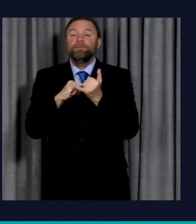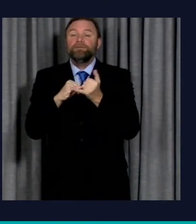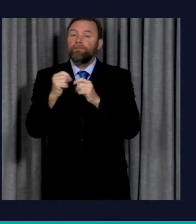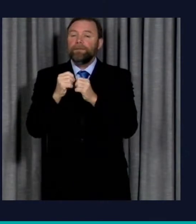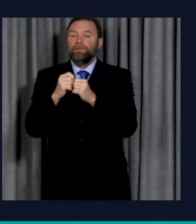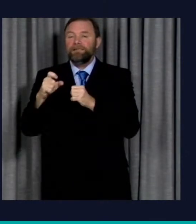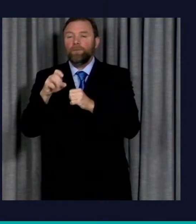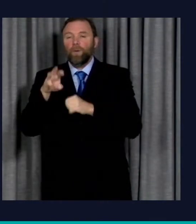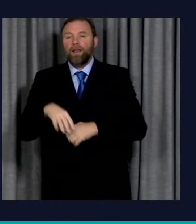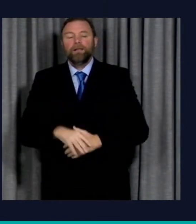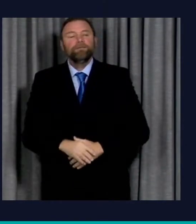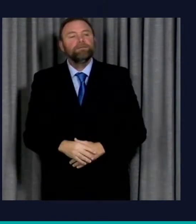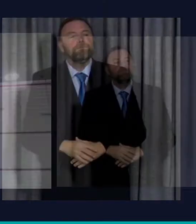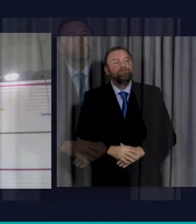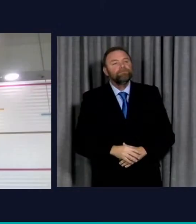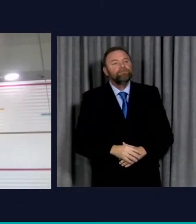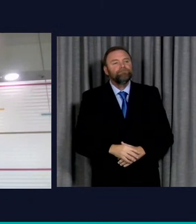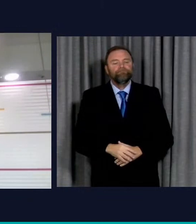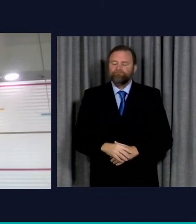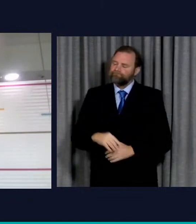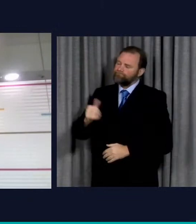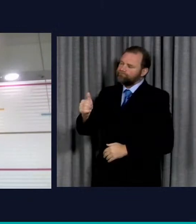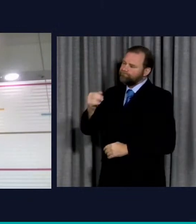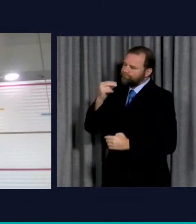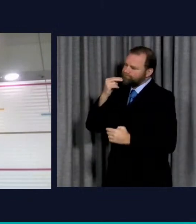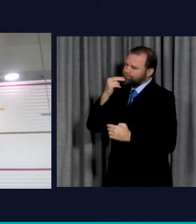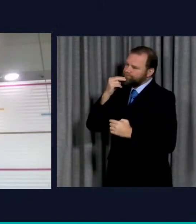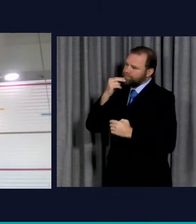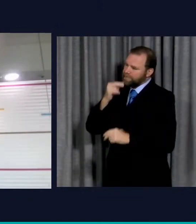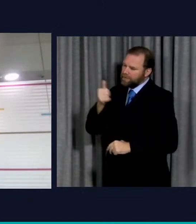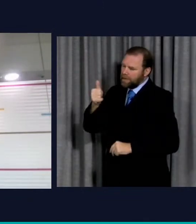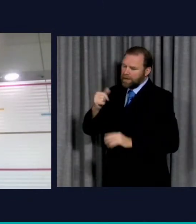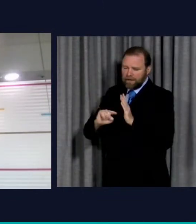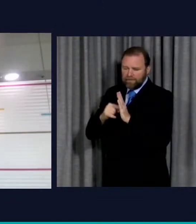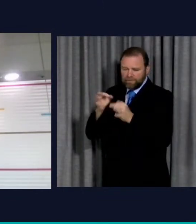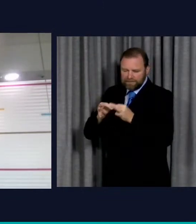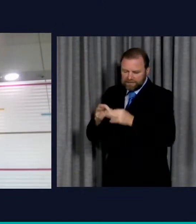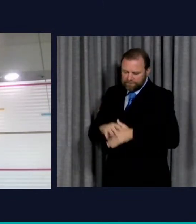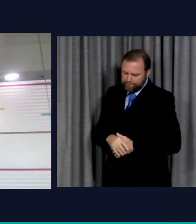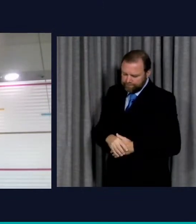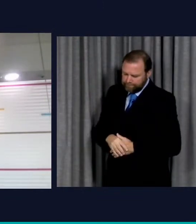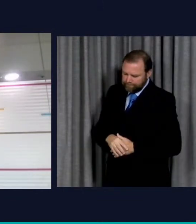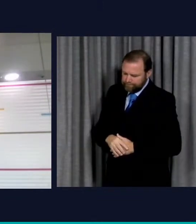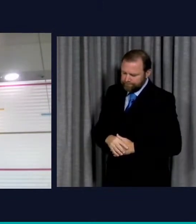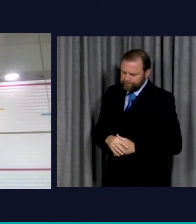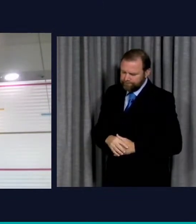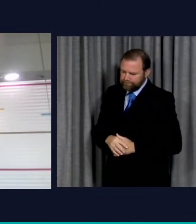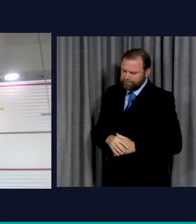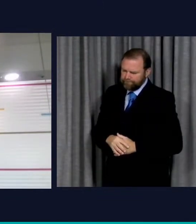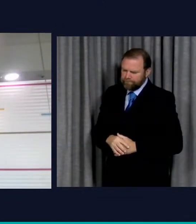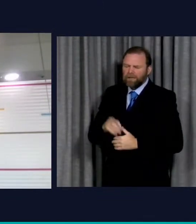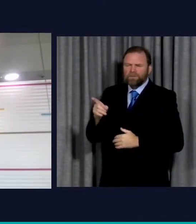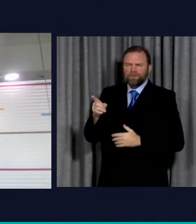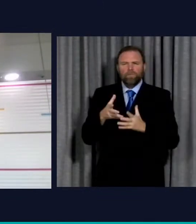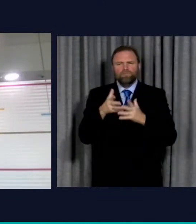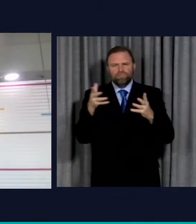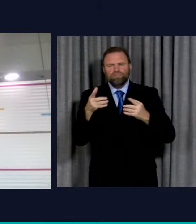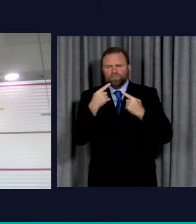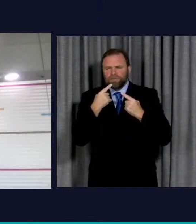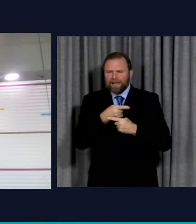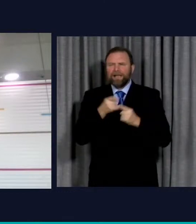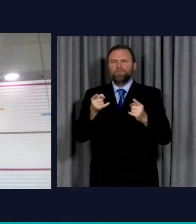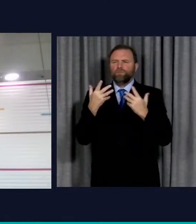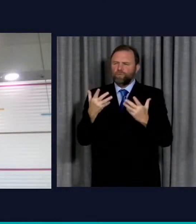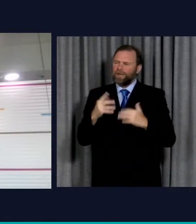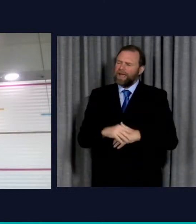Wales. Pnawn da I chi, Prif Weinidog. Significant restrictions being announced today, but you don't